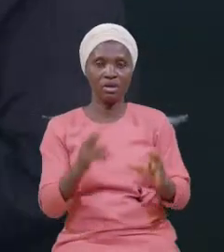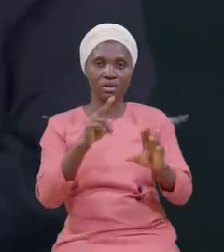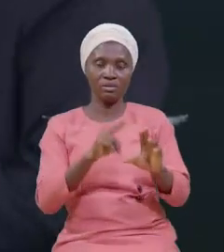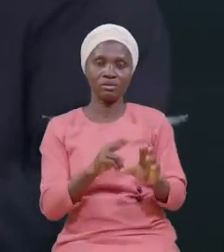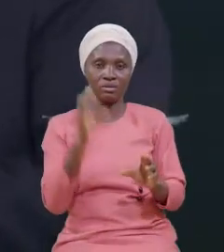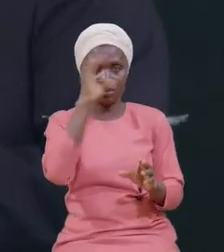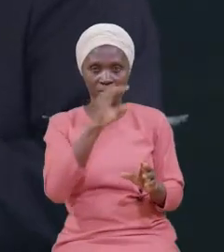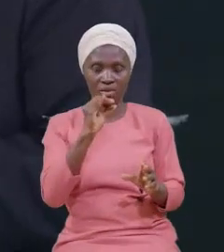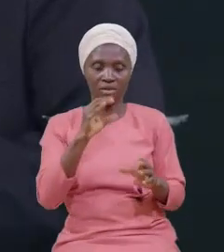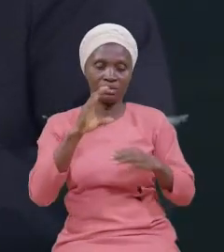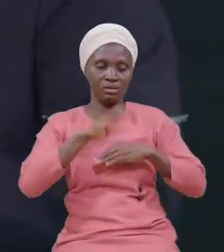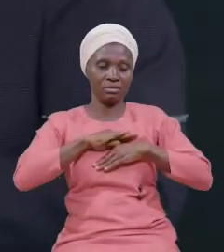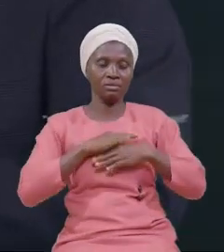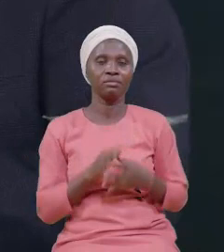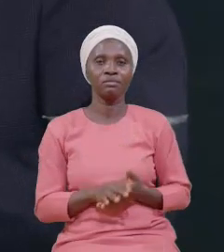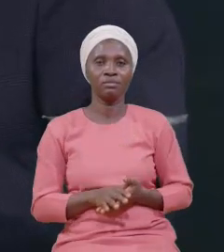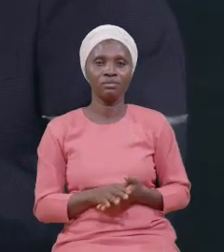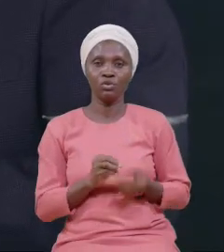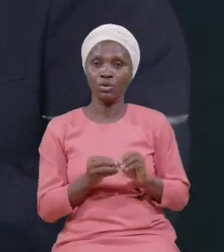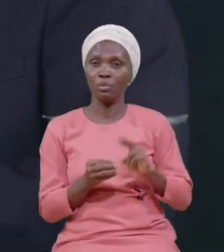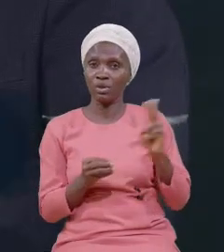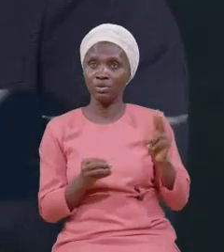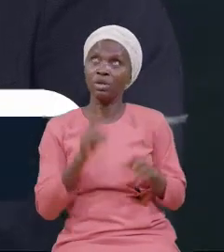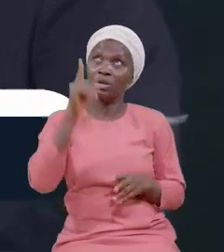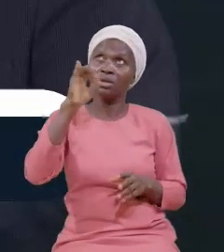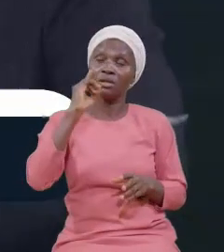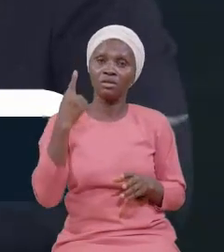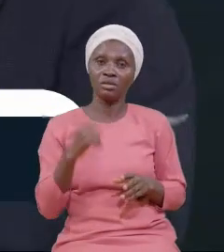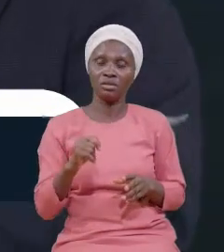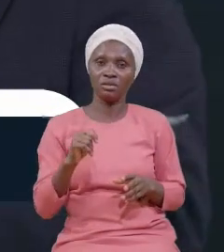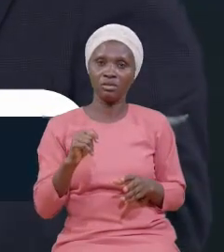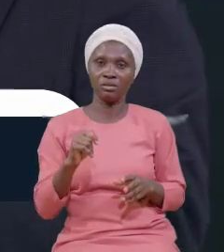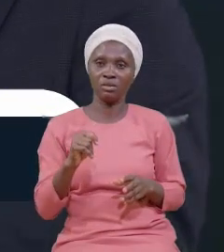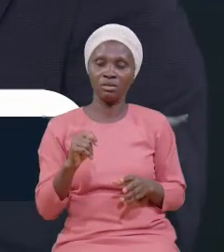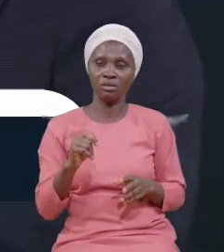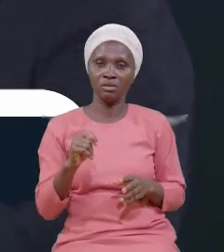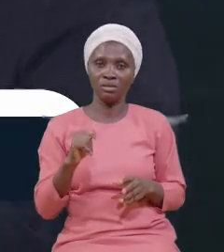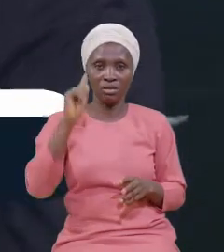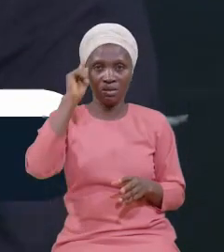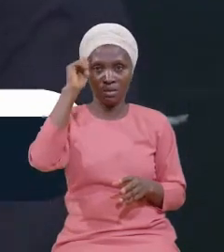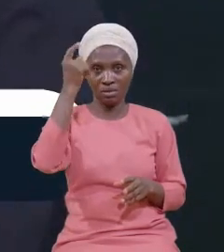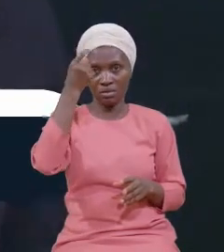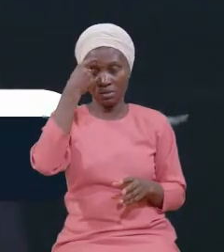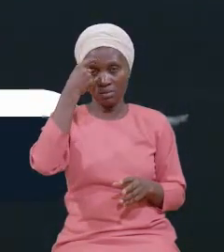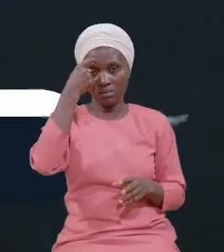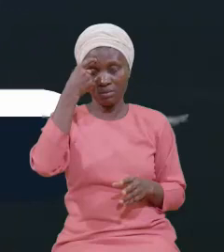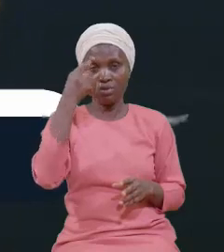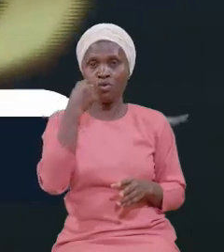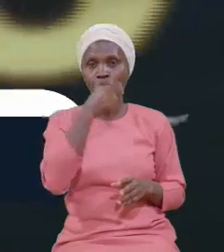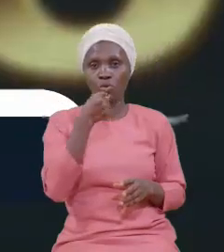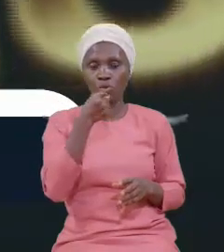two, he is the governor who suffered for all his